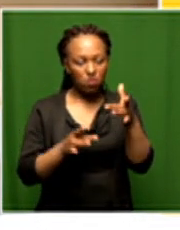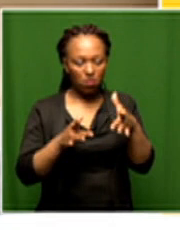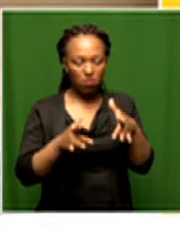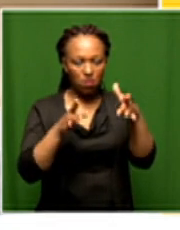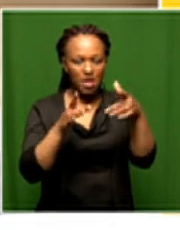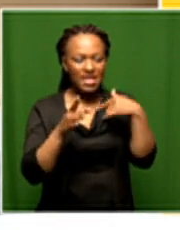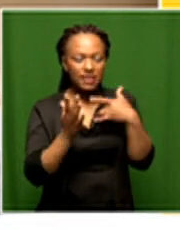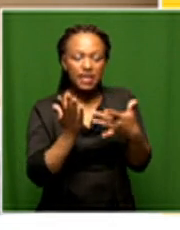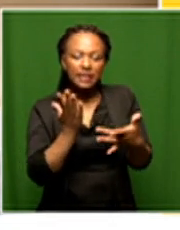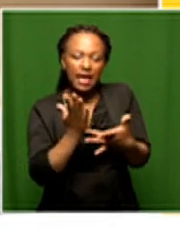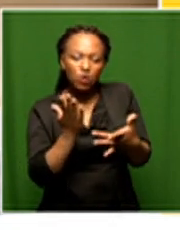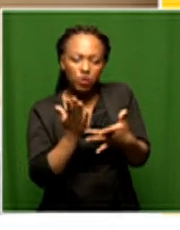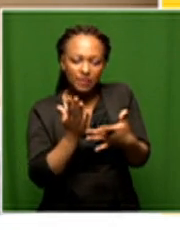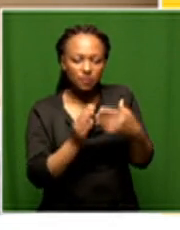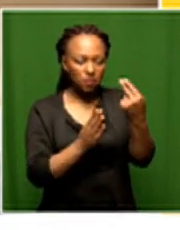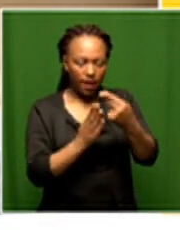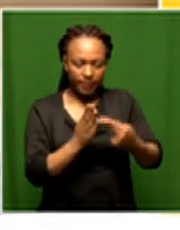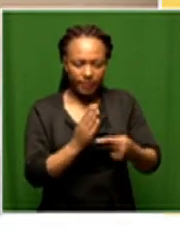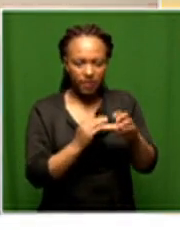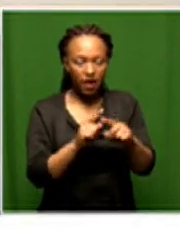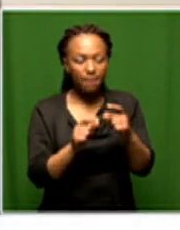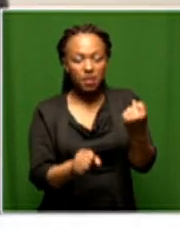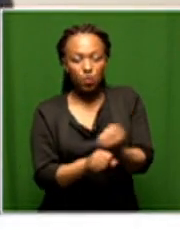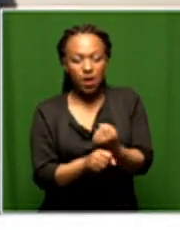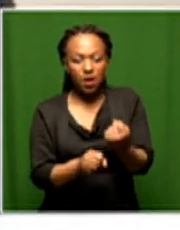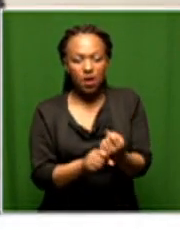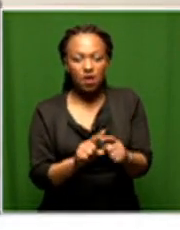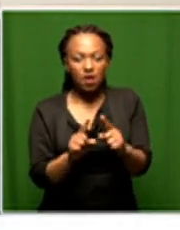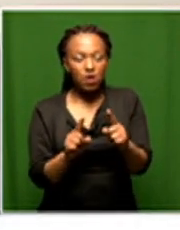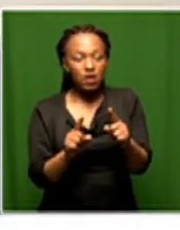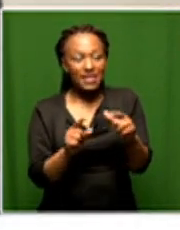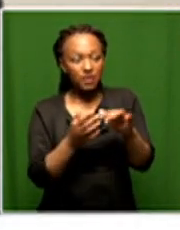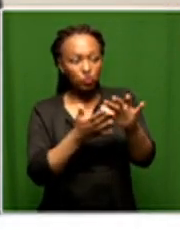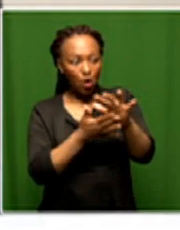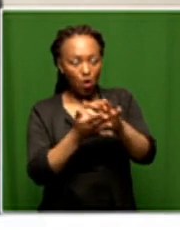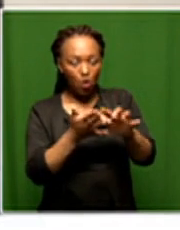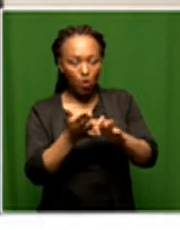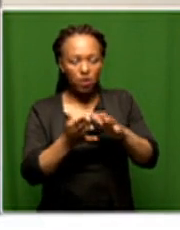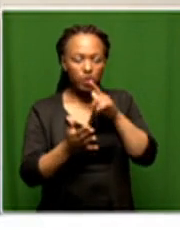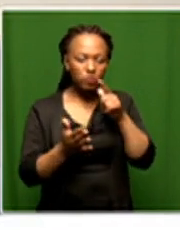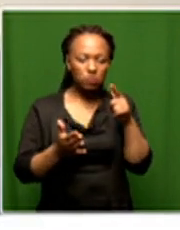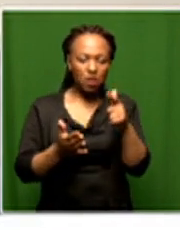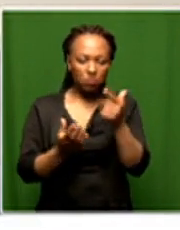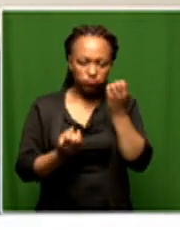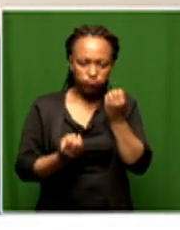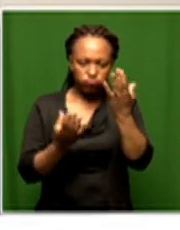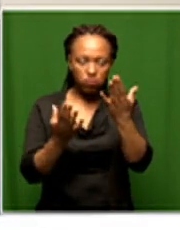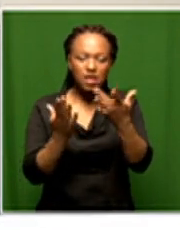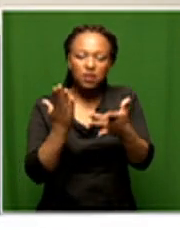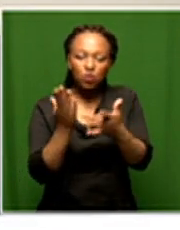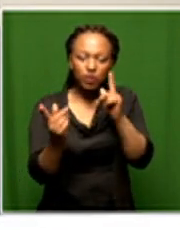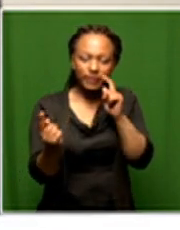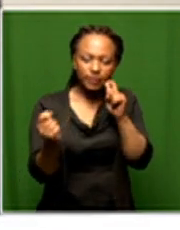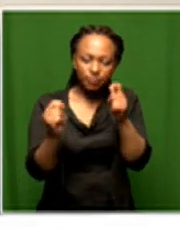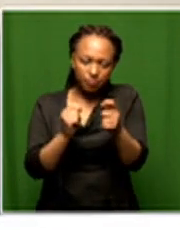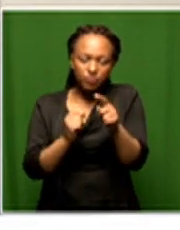is digital art. But I think what the work speaks to is sort of taking that storytelling and then putting it in a digital form. And